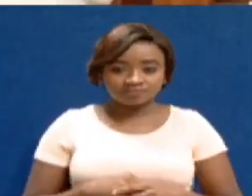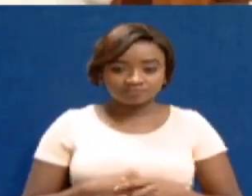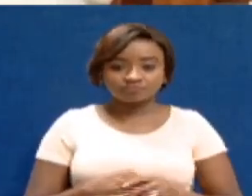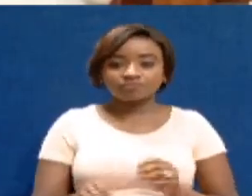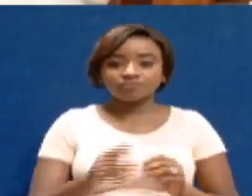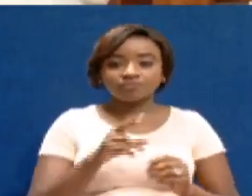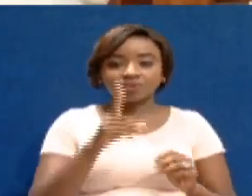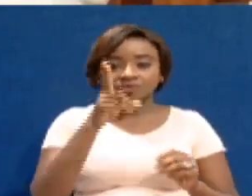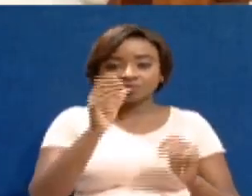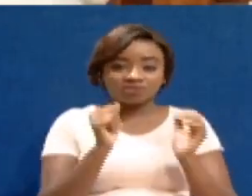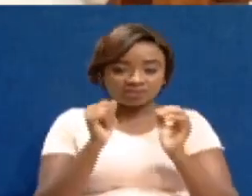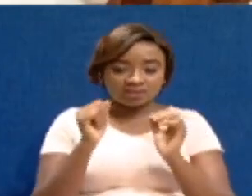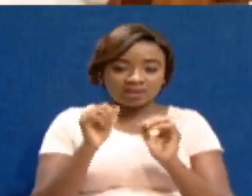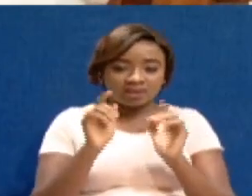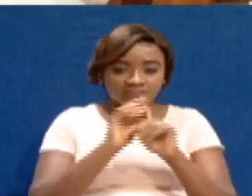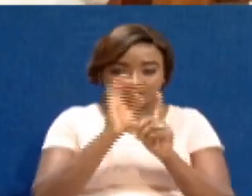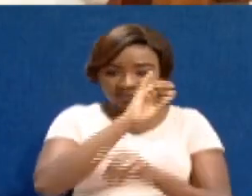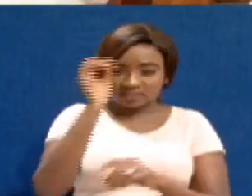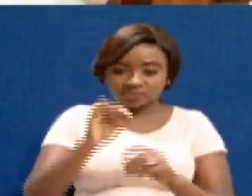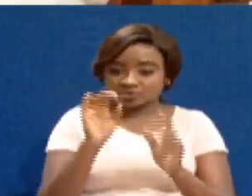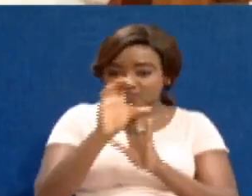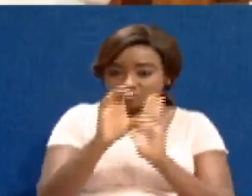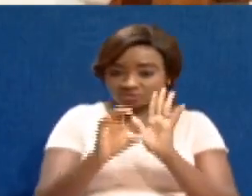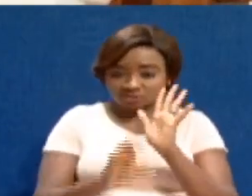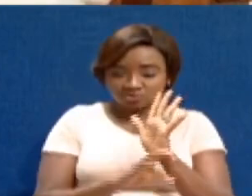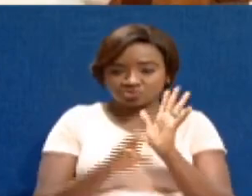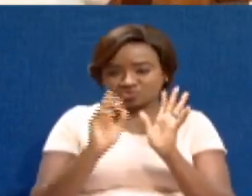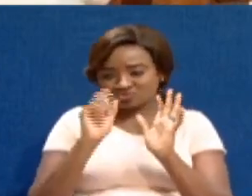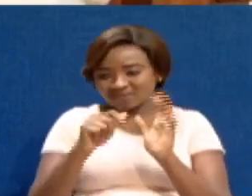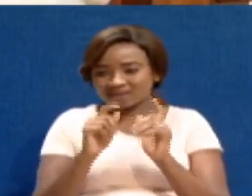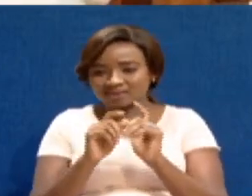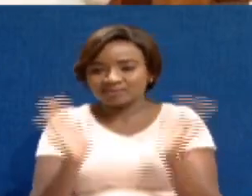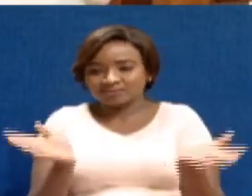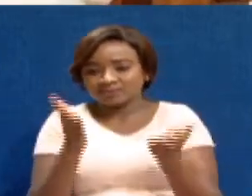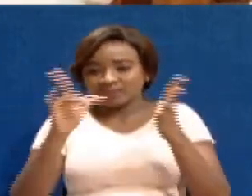Resist movement led by National Resistance Movement